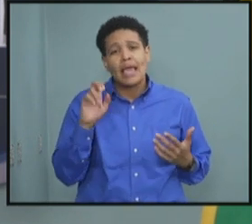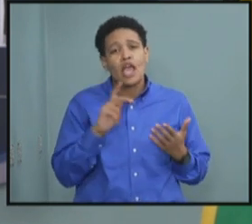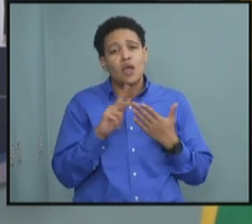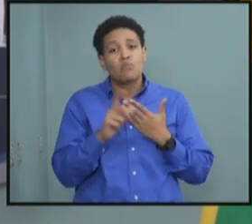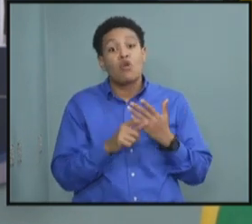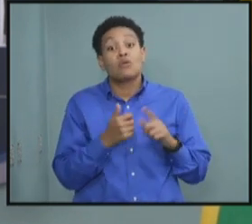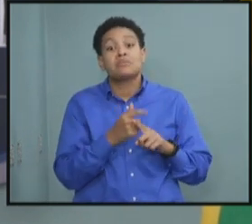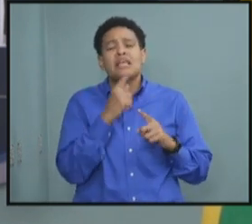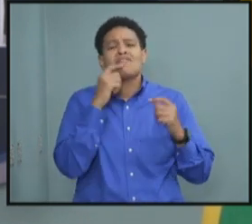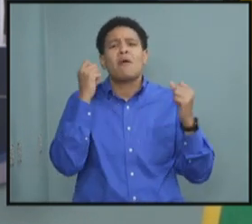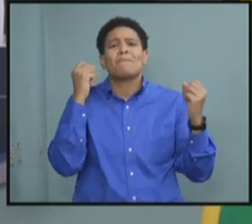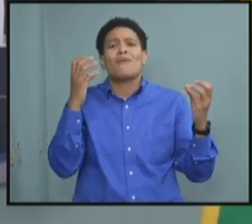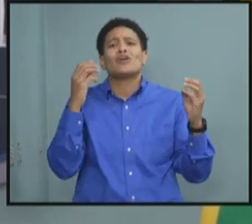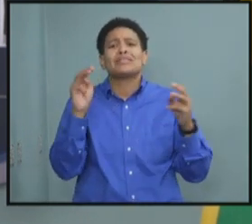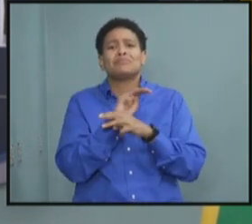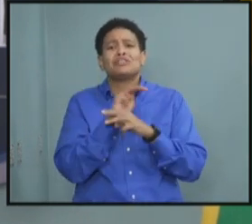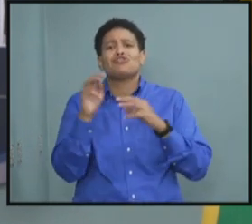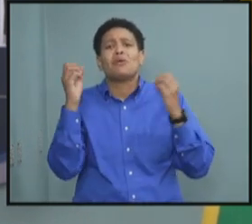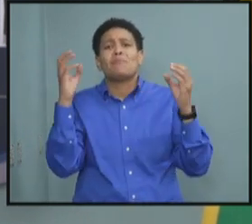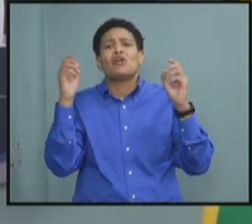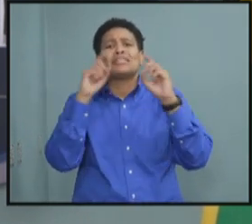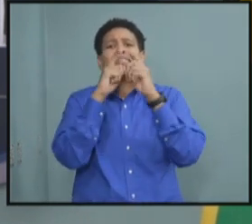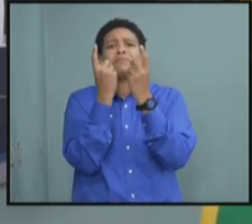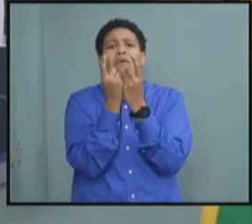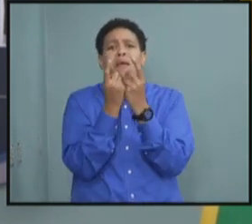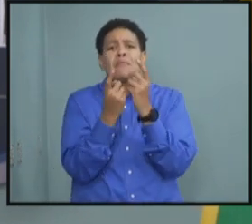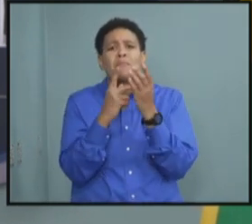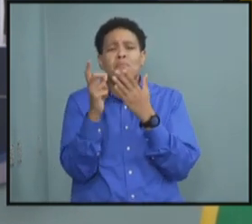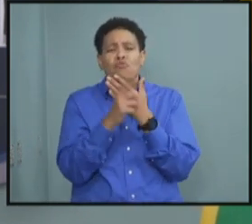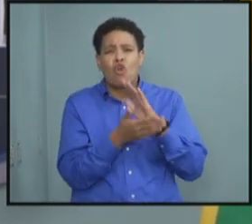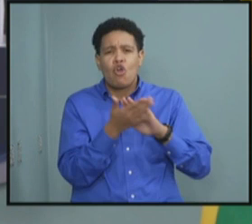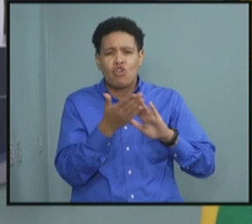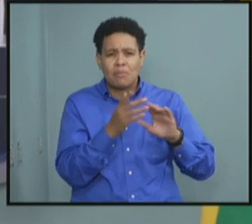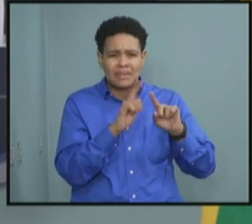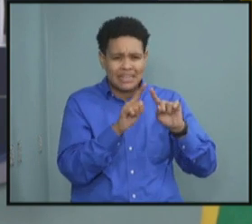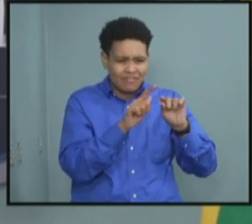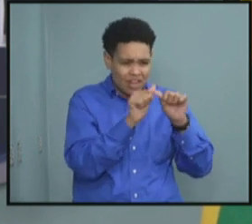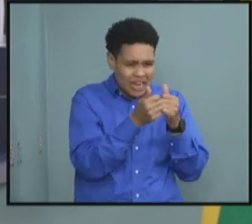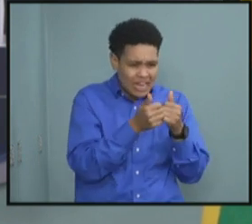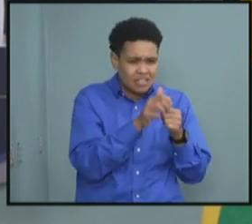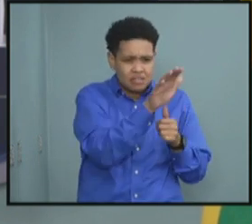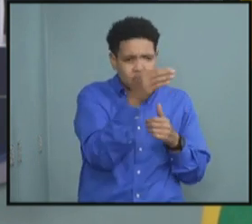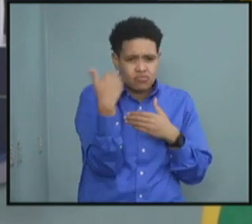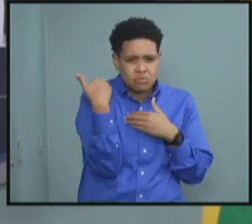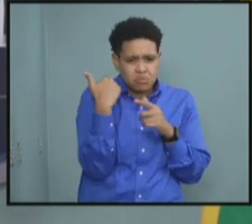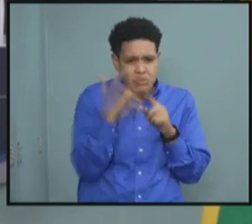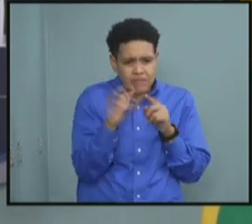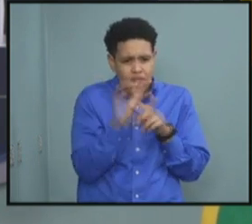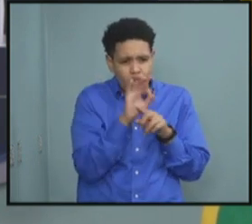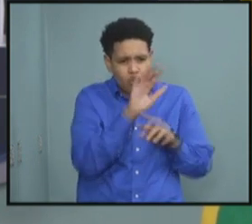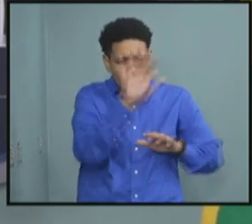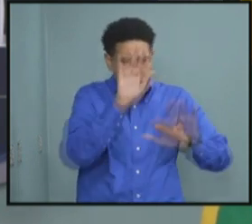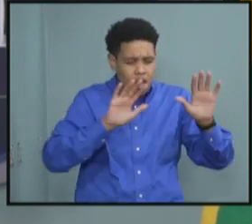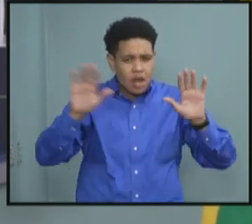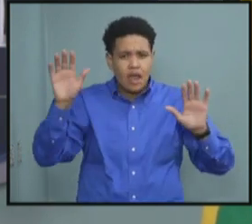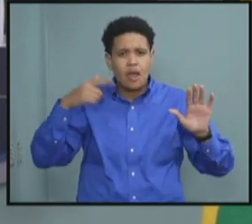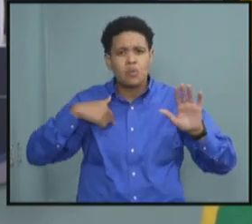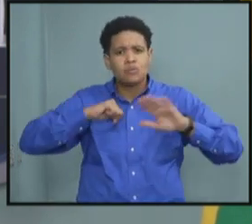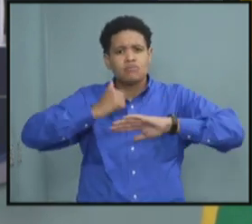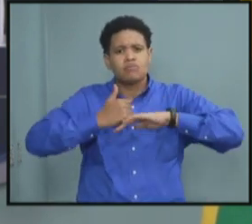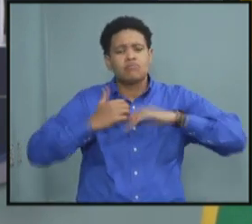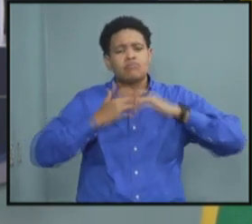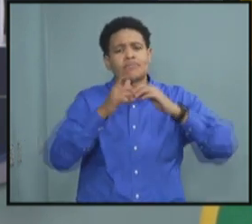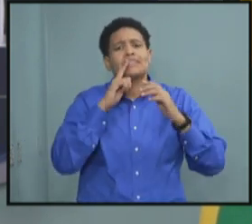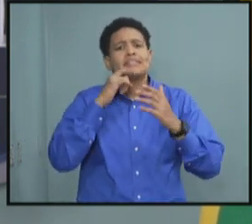a multi-ministry, multi-department program, different agencies perform different functions. We have eGov that designed the